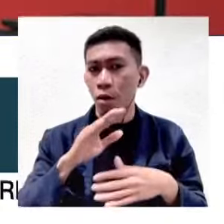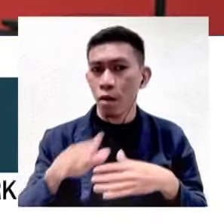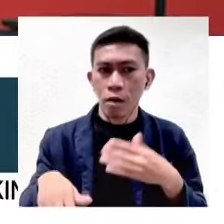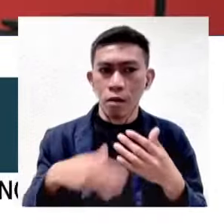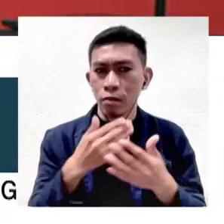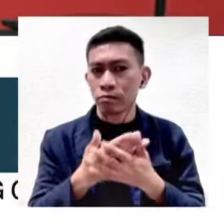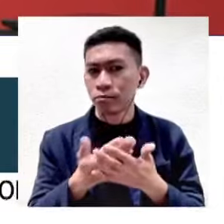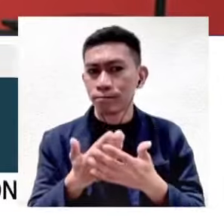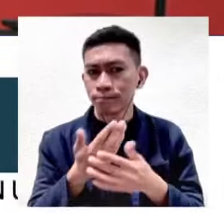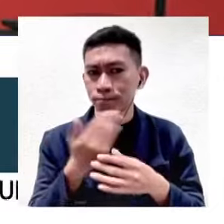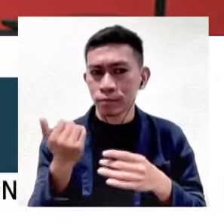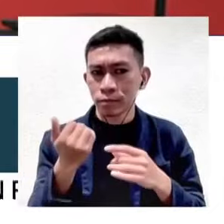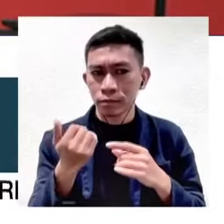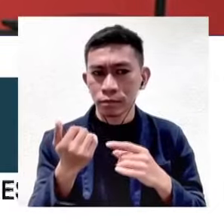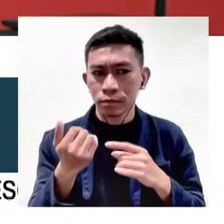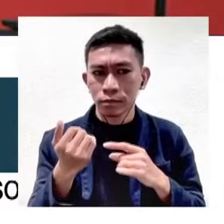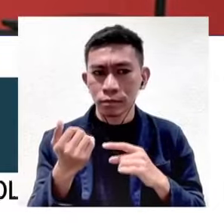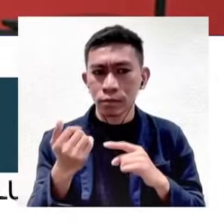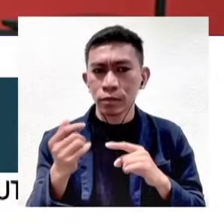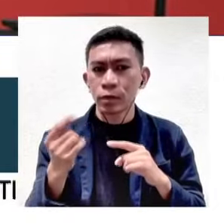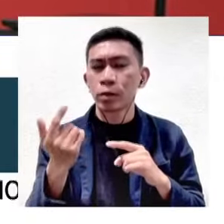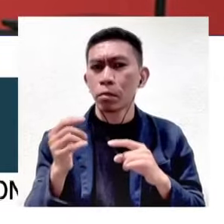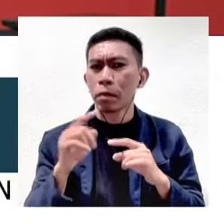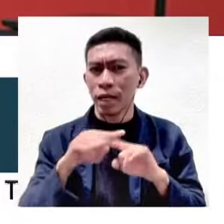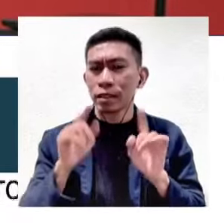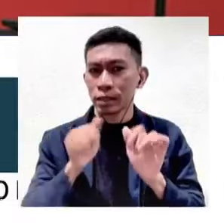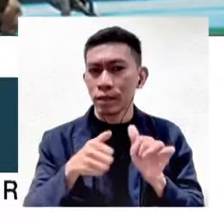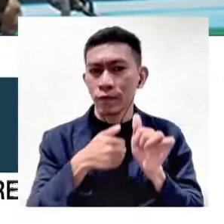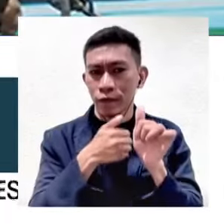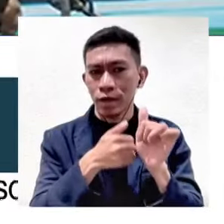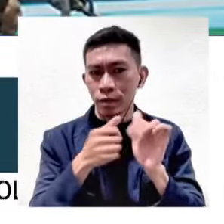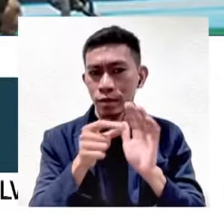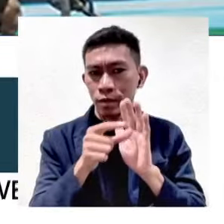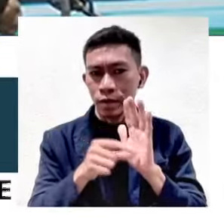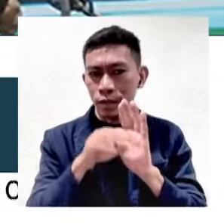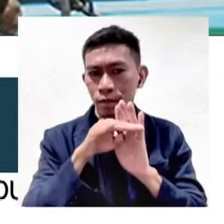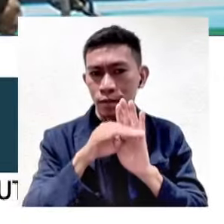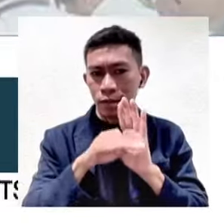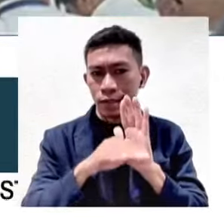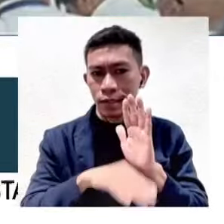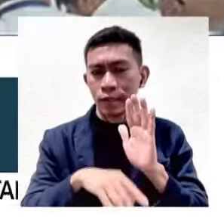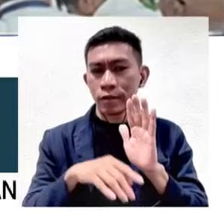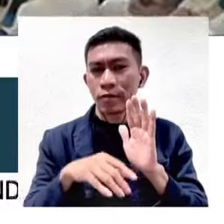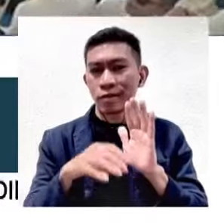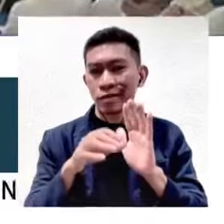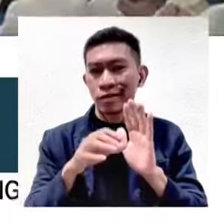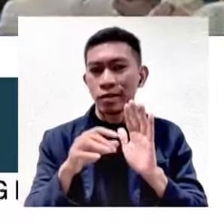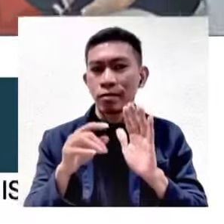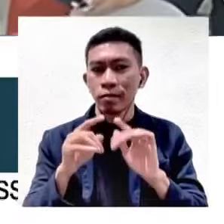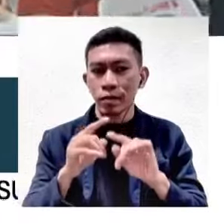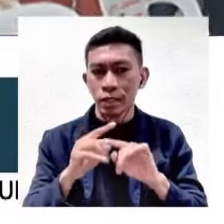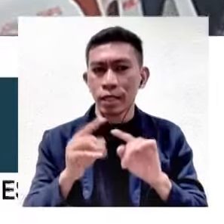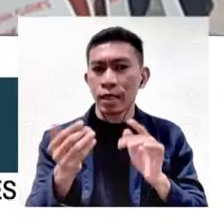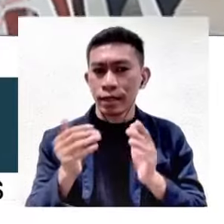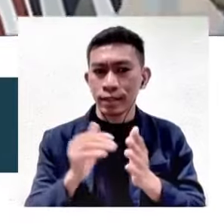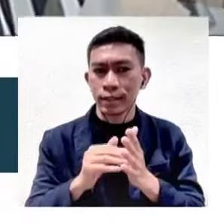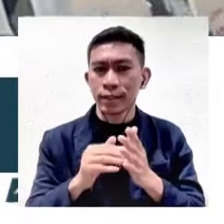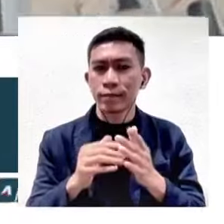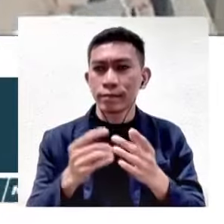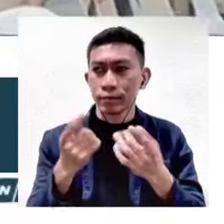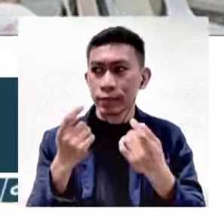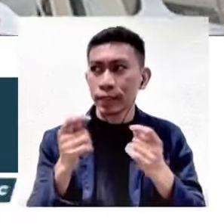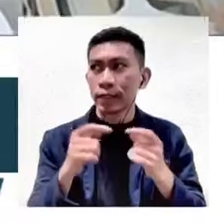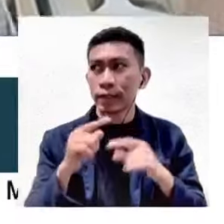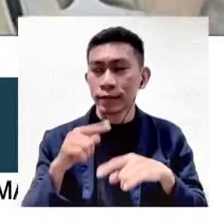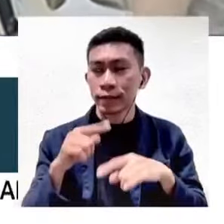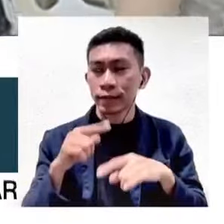the legal framework no of our of our countries. We will explore all means no not only